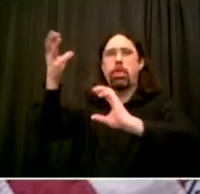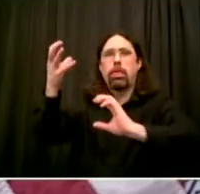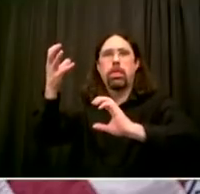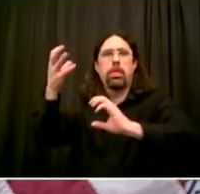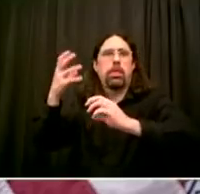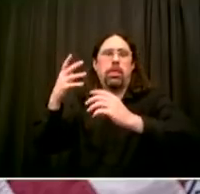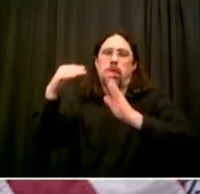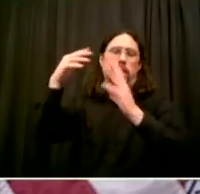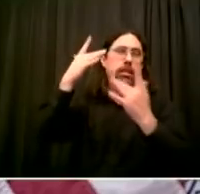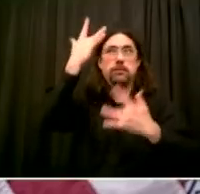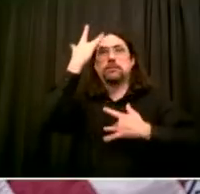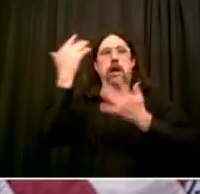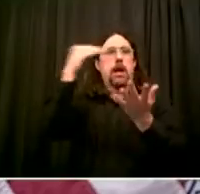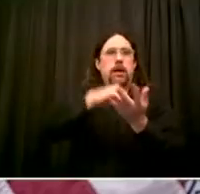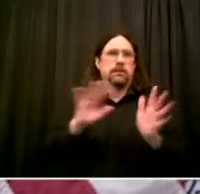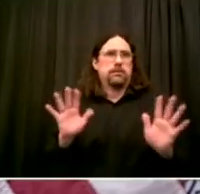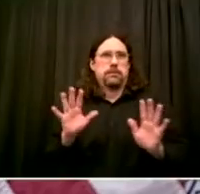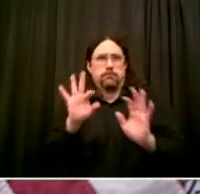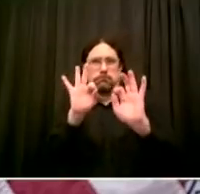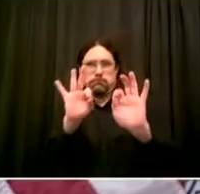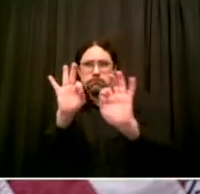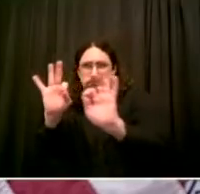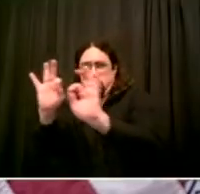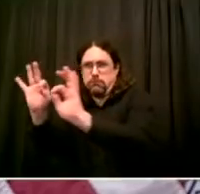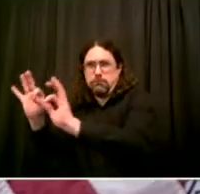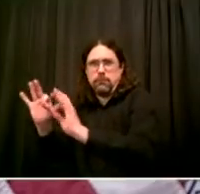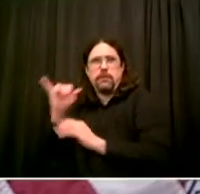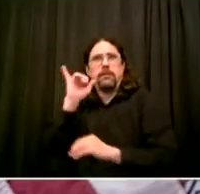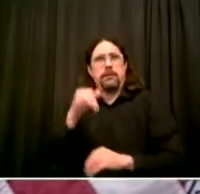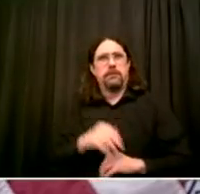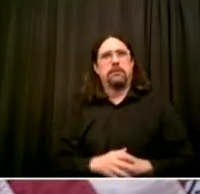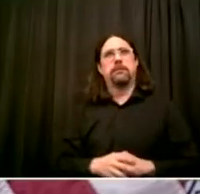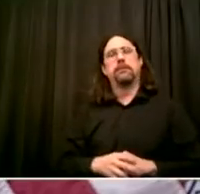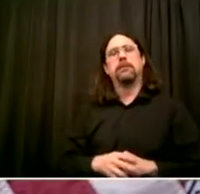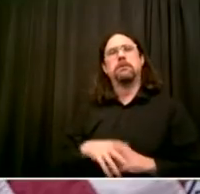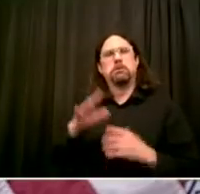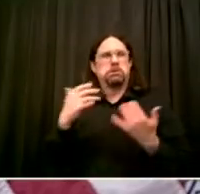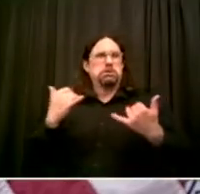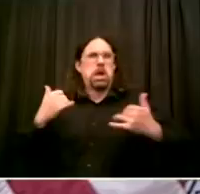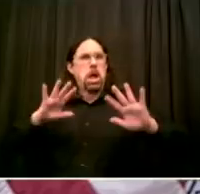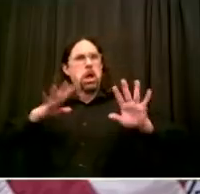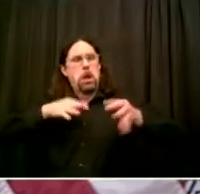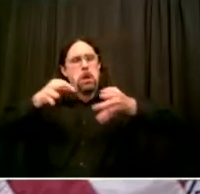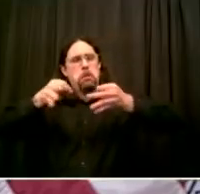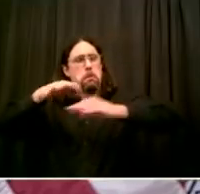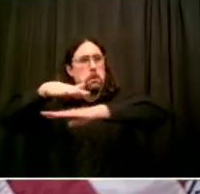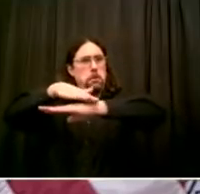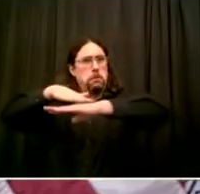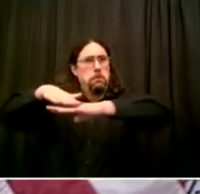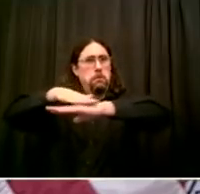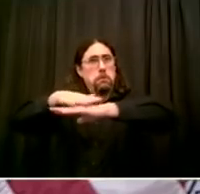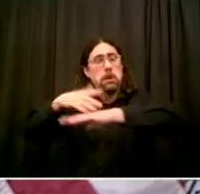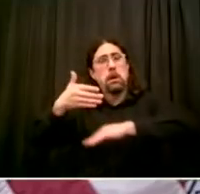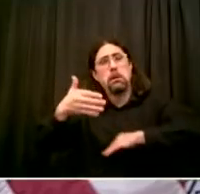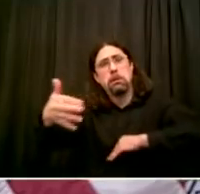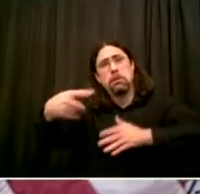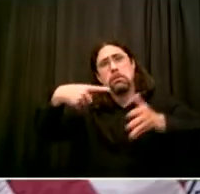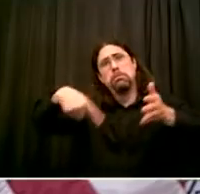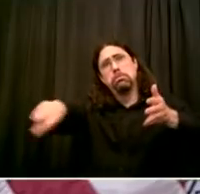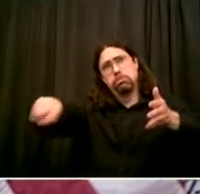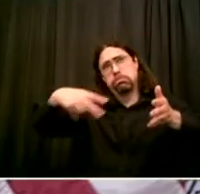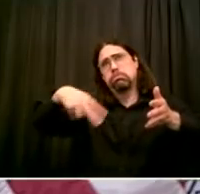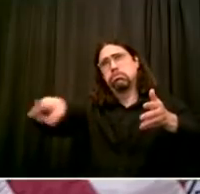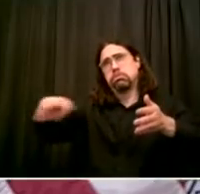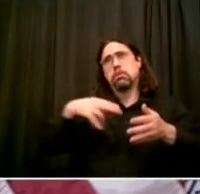our small business team what we're seeing. Look, so many businesses have been thrown for a loop, but I'm hearing across all of